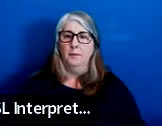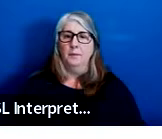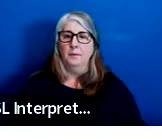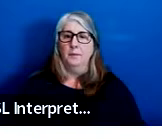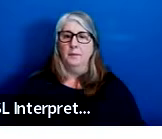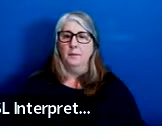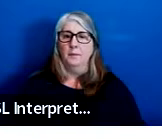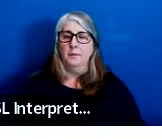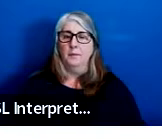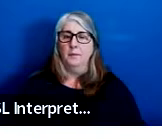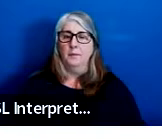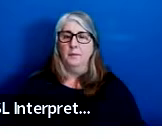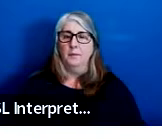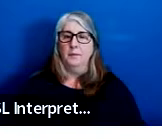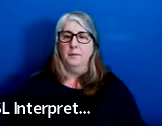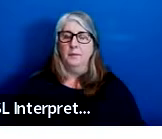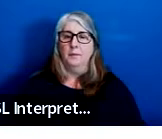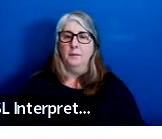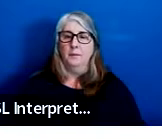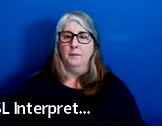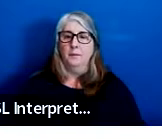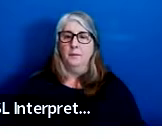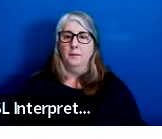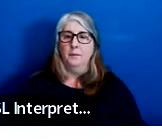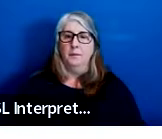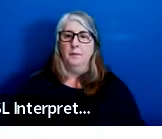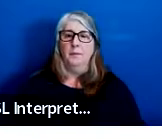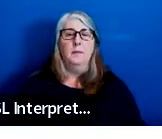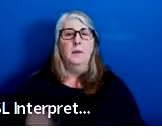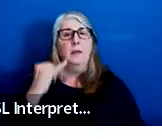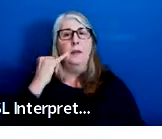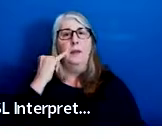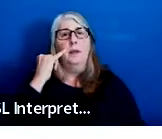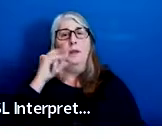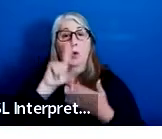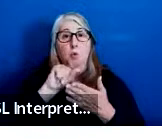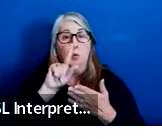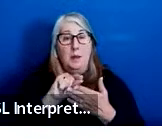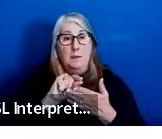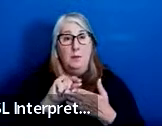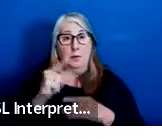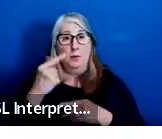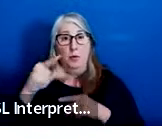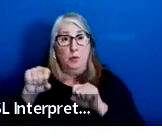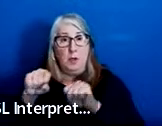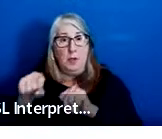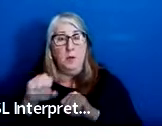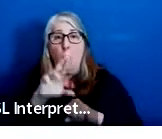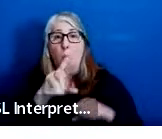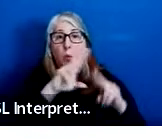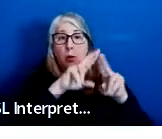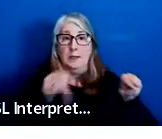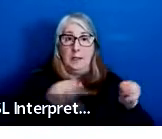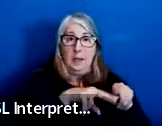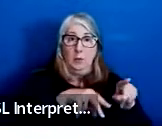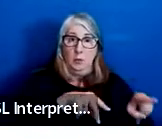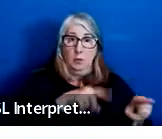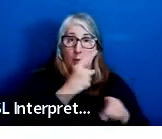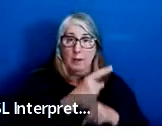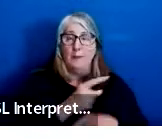Let's see what else we have. If we don't add newspapers to the green bin, we can add to the recycle bin, right?